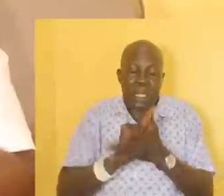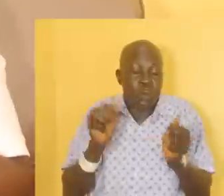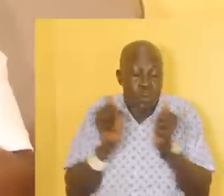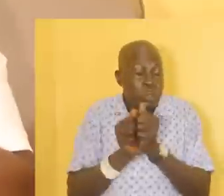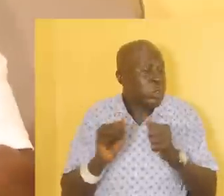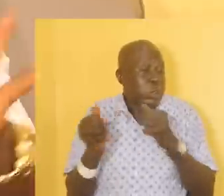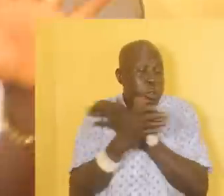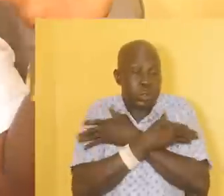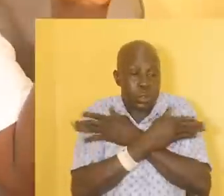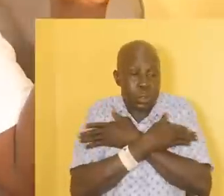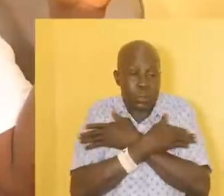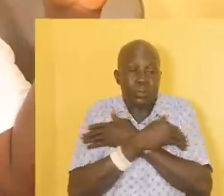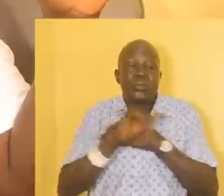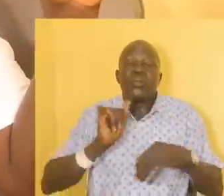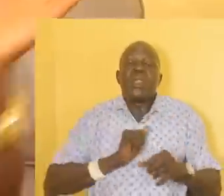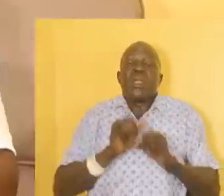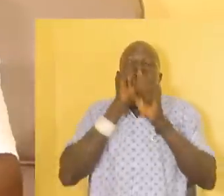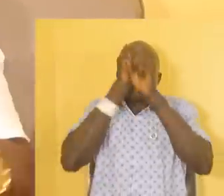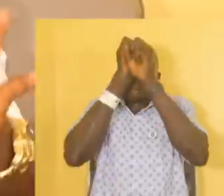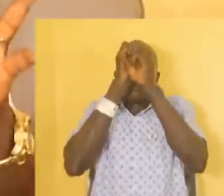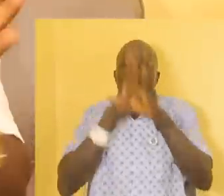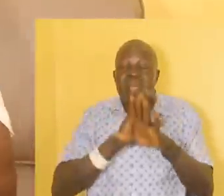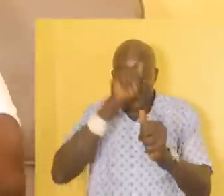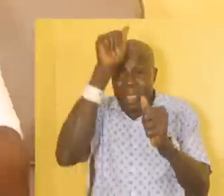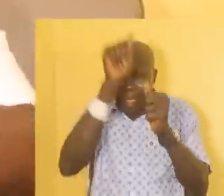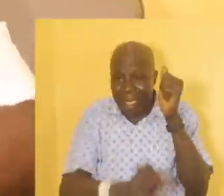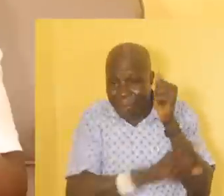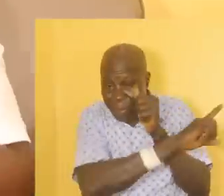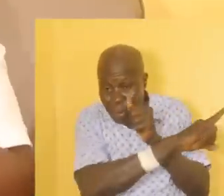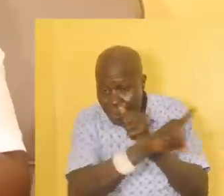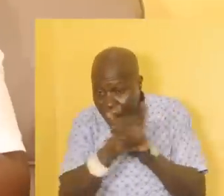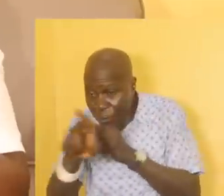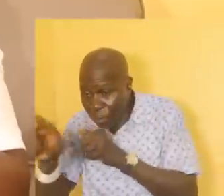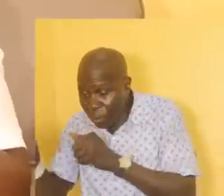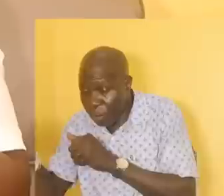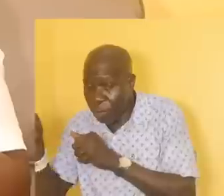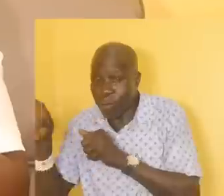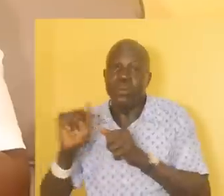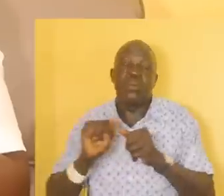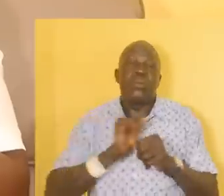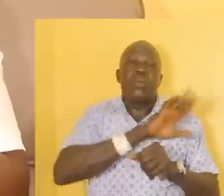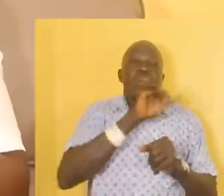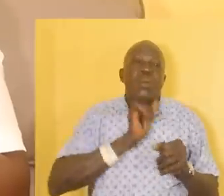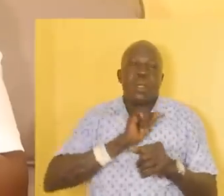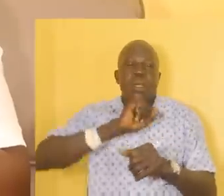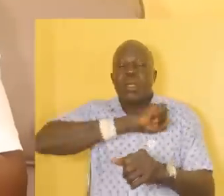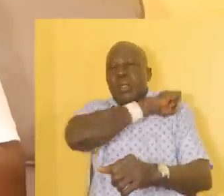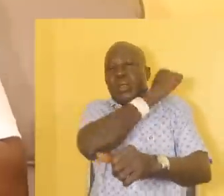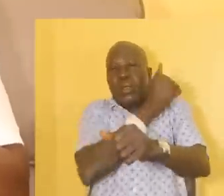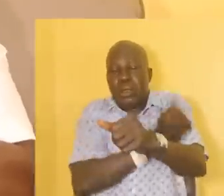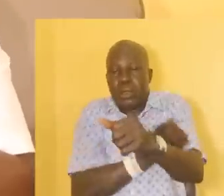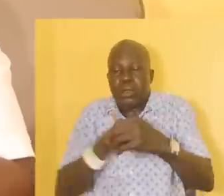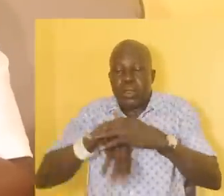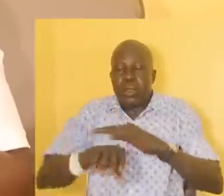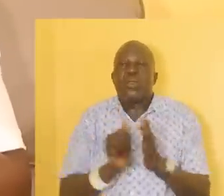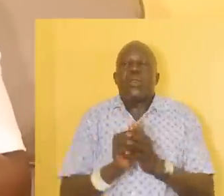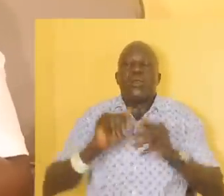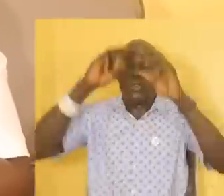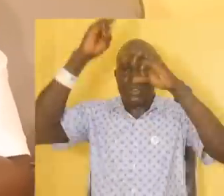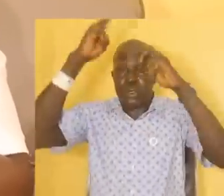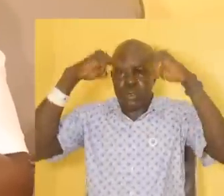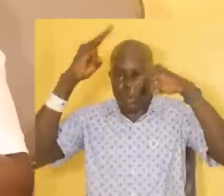which is Sunday, Mama bless you. Boy, I will bless everybody. I want say there are